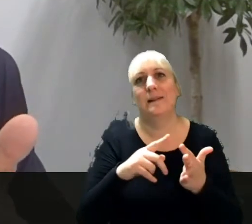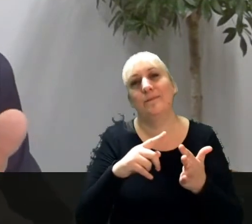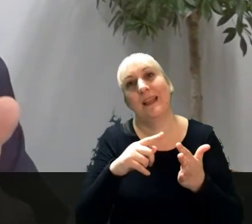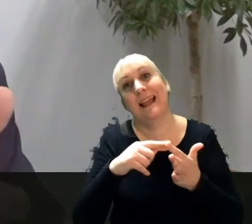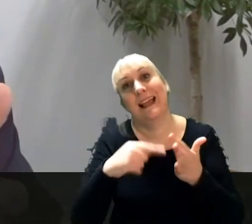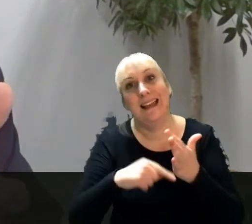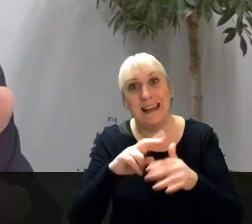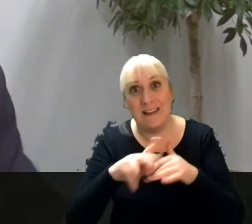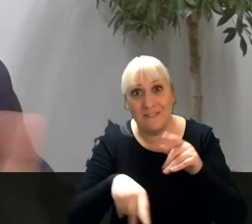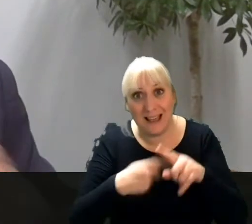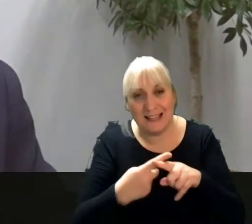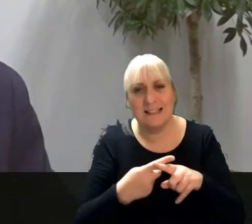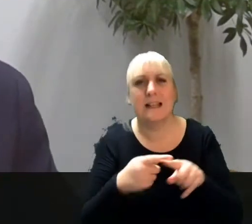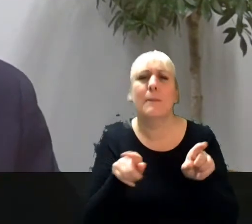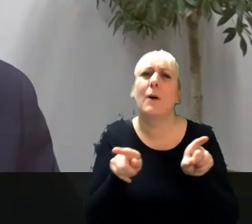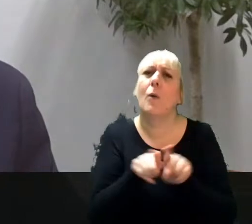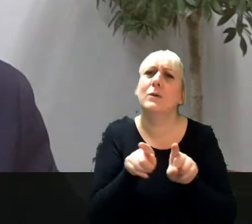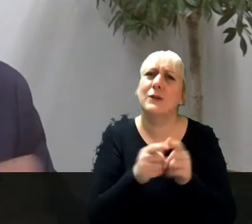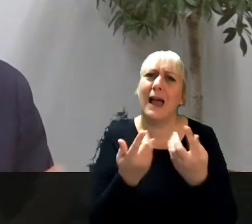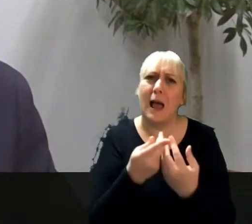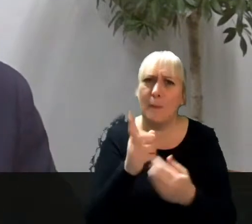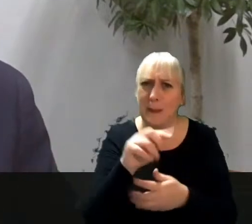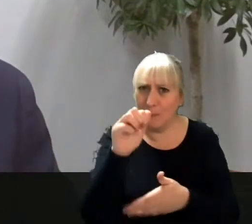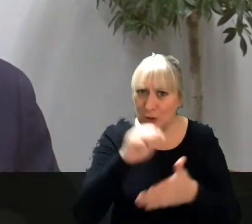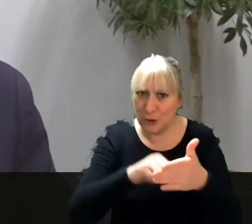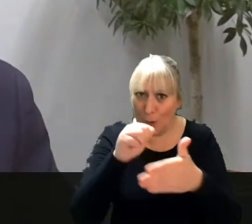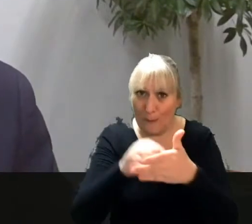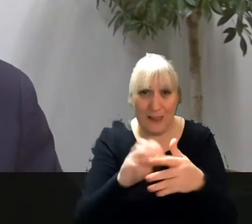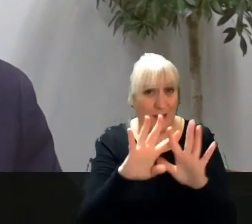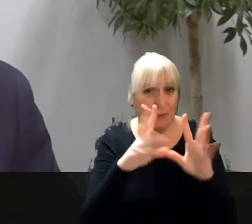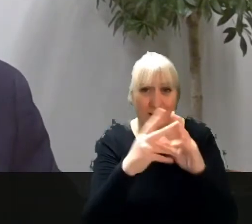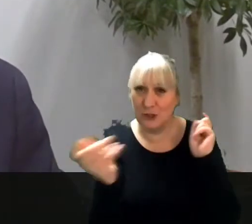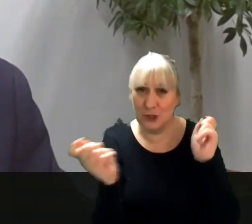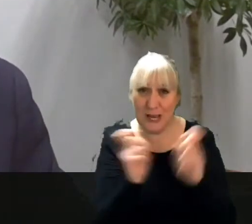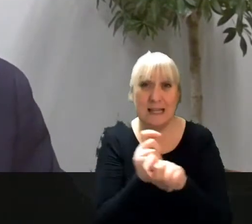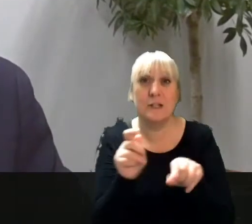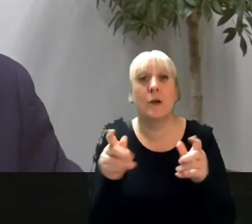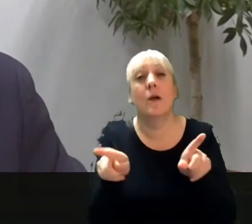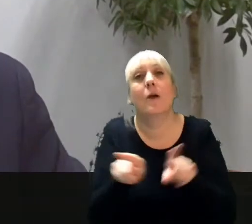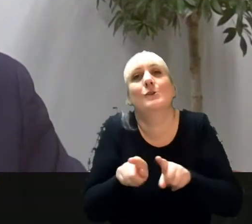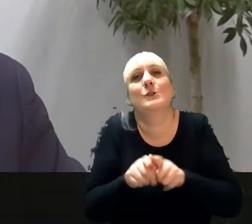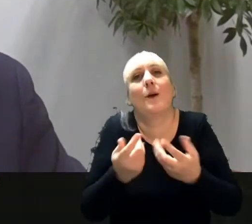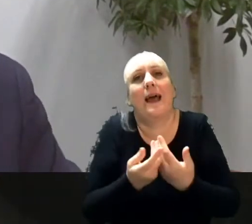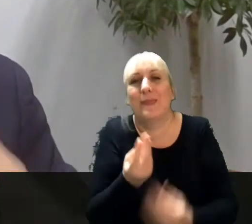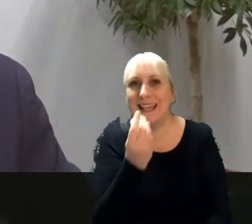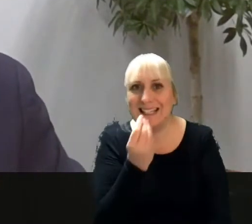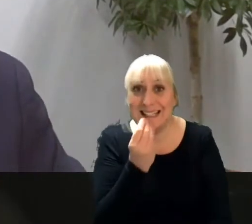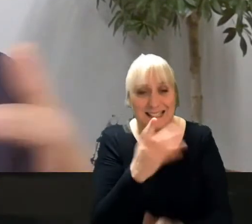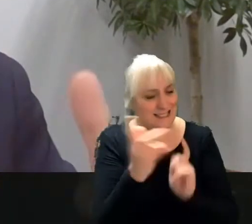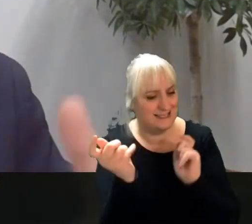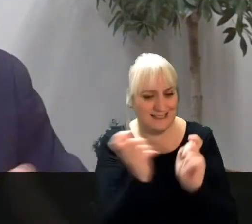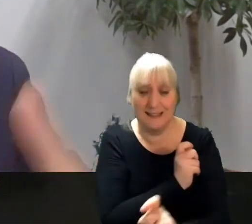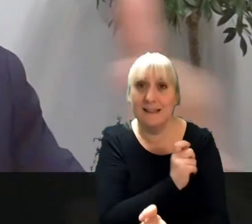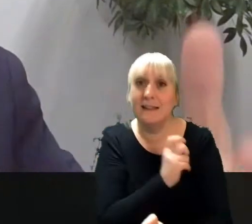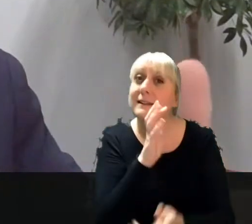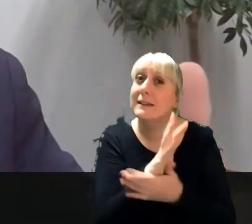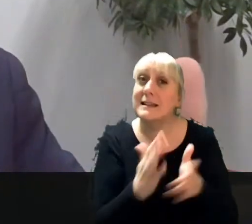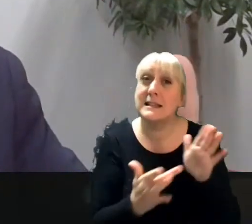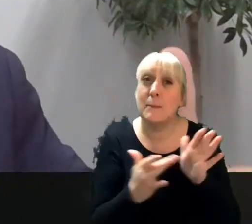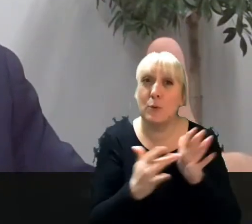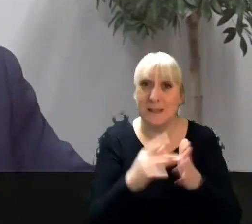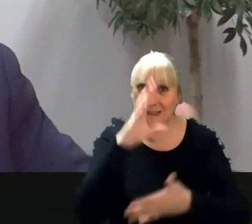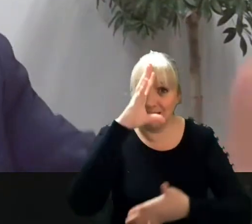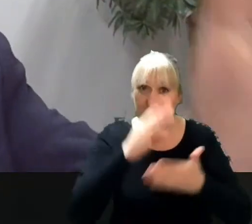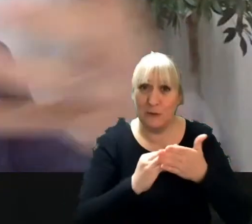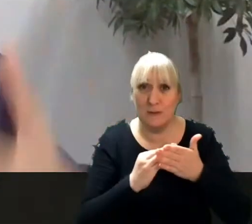as well. And so it's really important, and how they eat. It's really important that we make sure that the experience of the high street and town